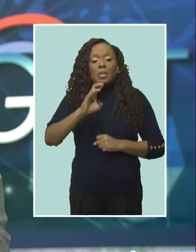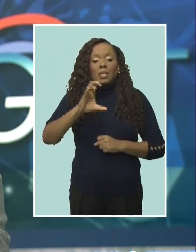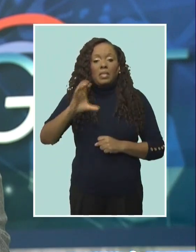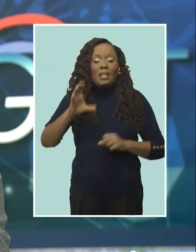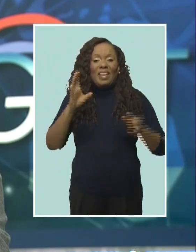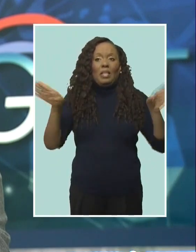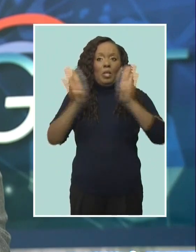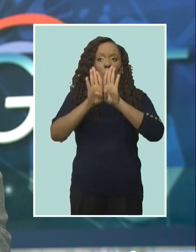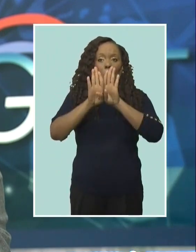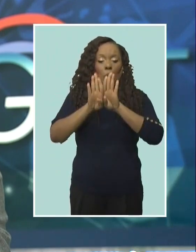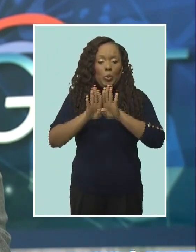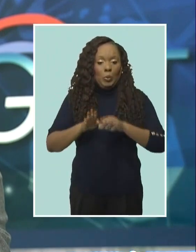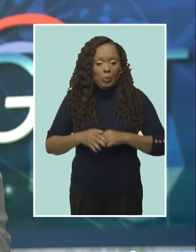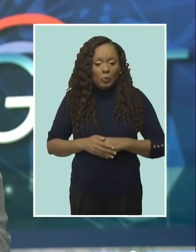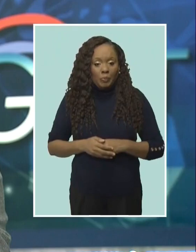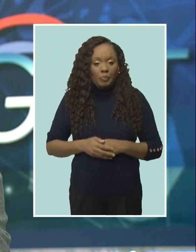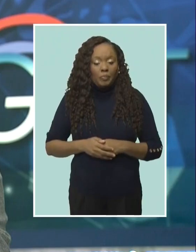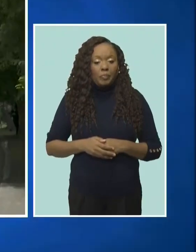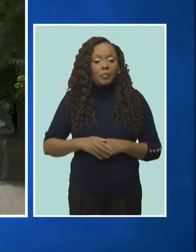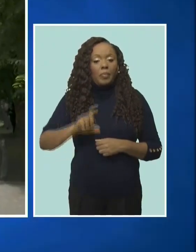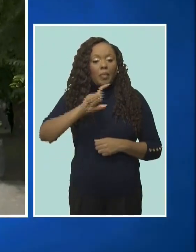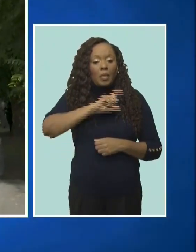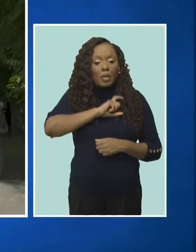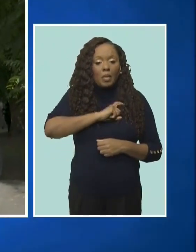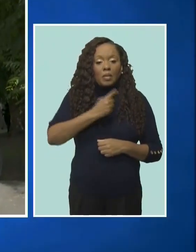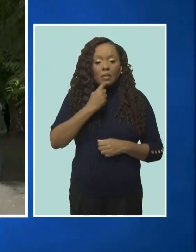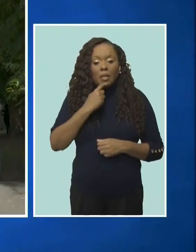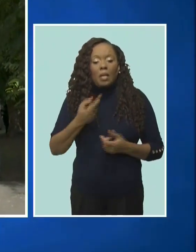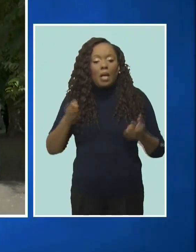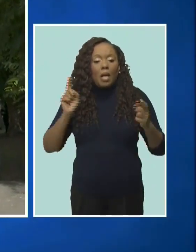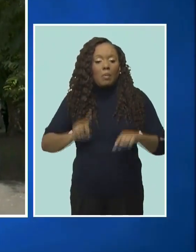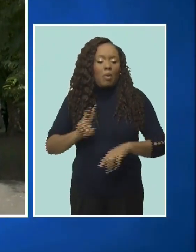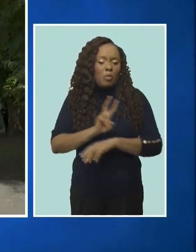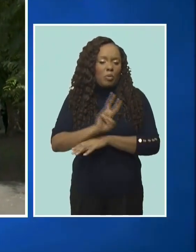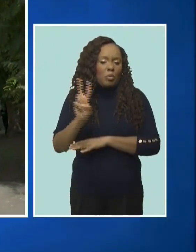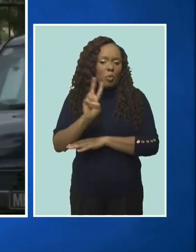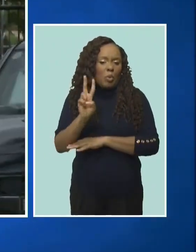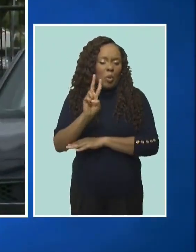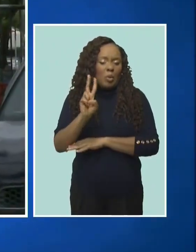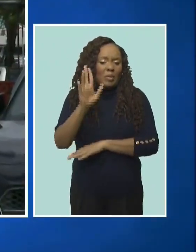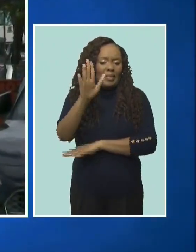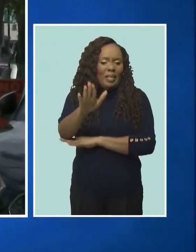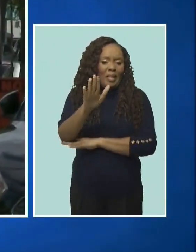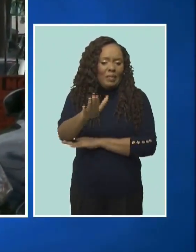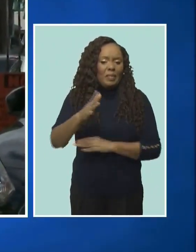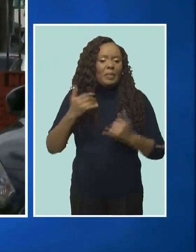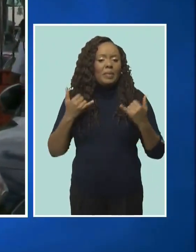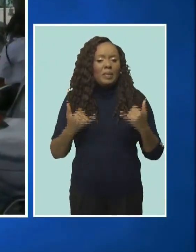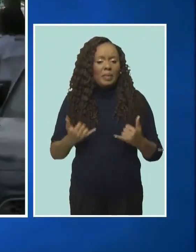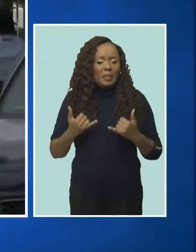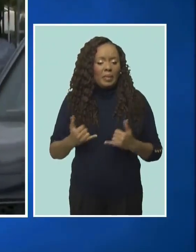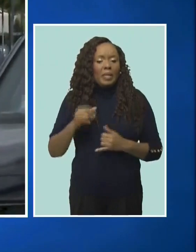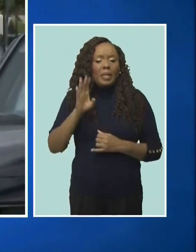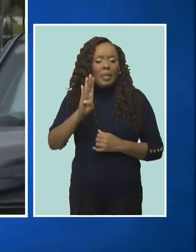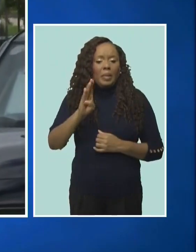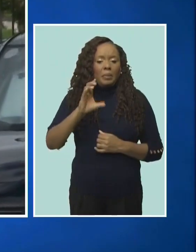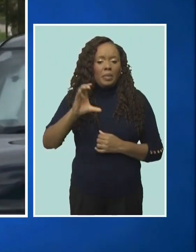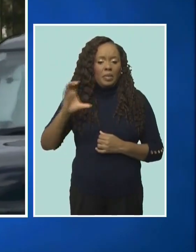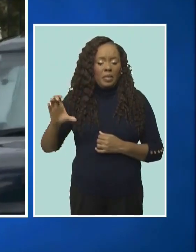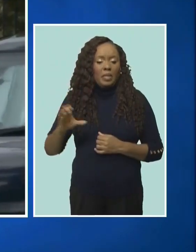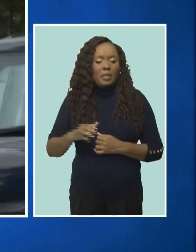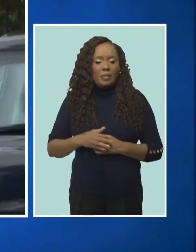of the campus. According to the Barbados Police Service, the incident occurred just after 2 this afternoon at the Erie